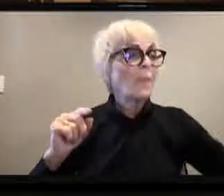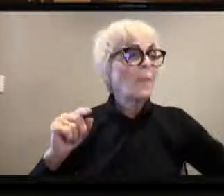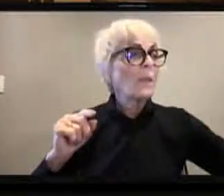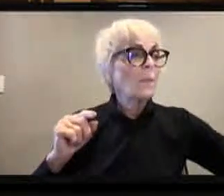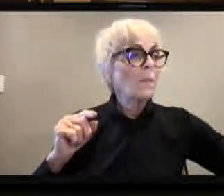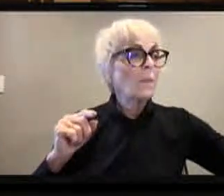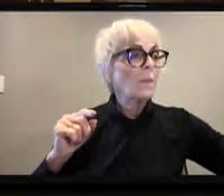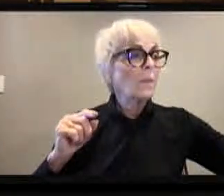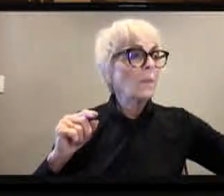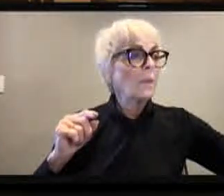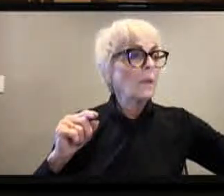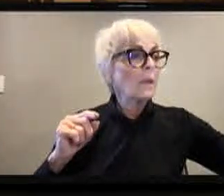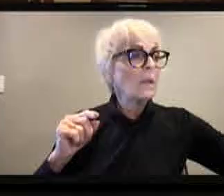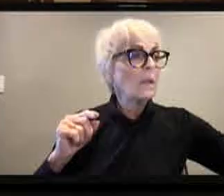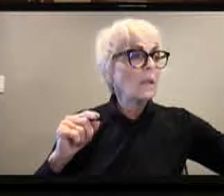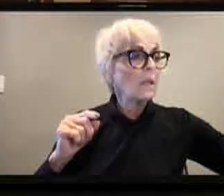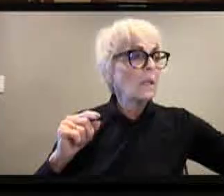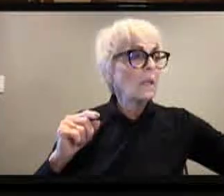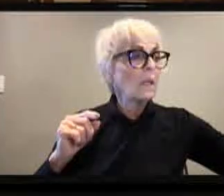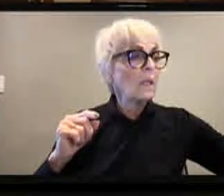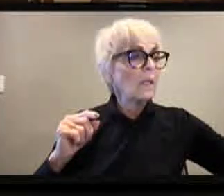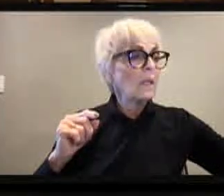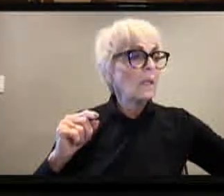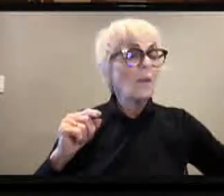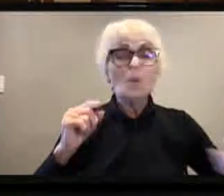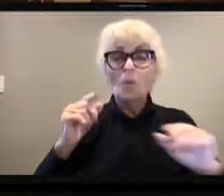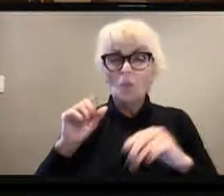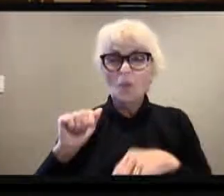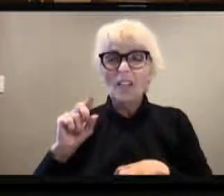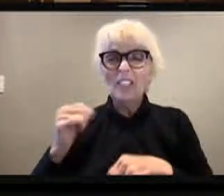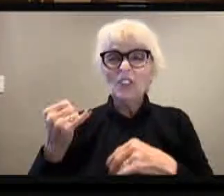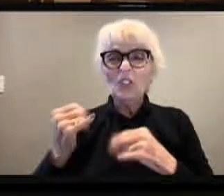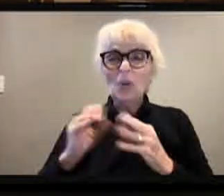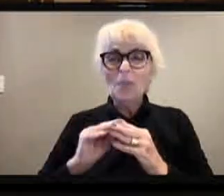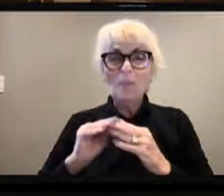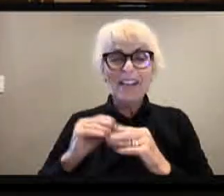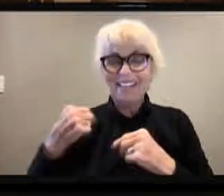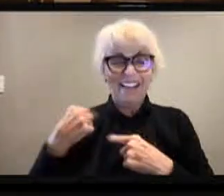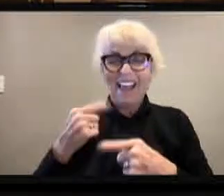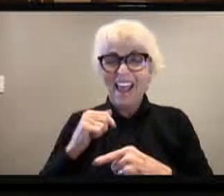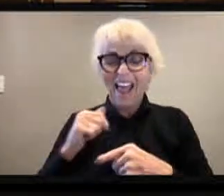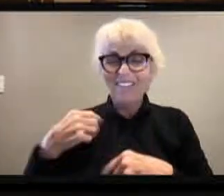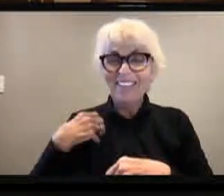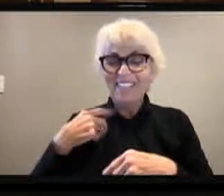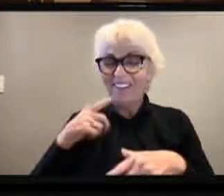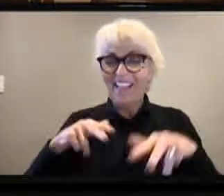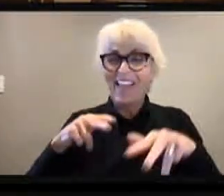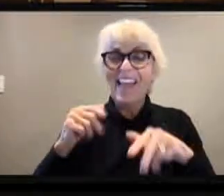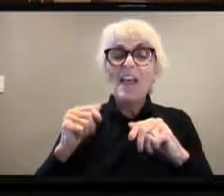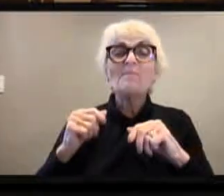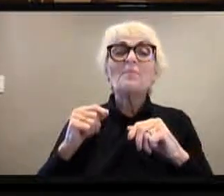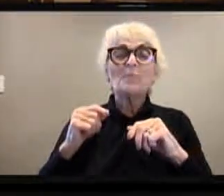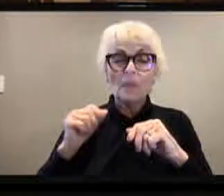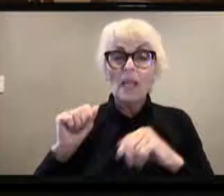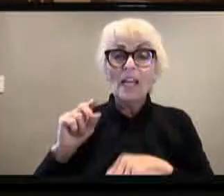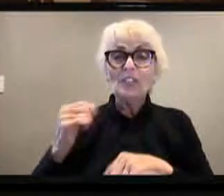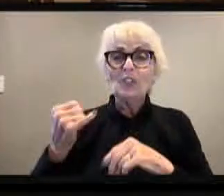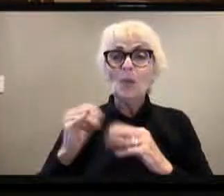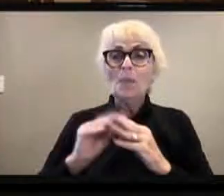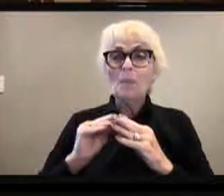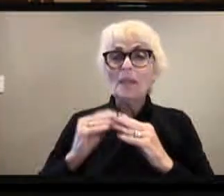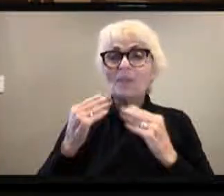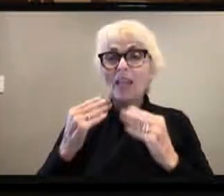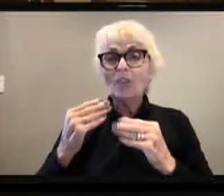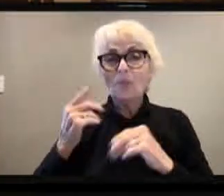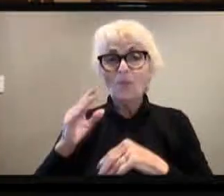recess, or we'll adjourn the meeting. It's been a while since I've chaired. We'll adjourn the meeting. But I do want to say thank you all for your work on